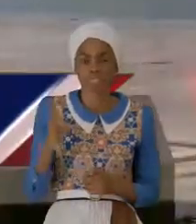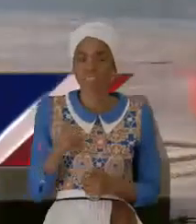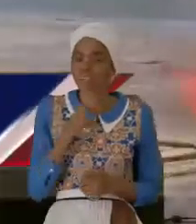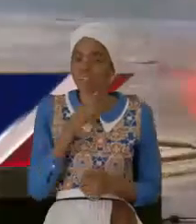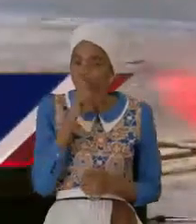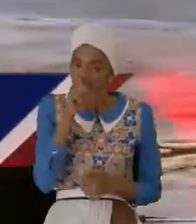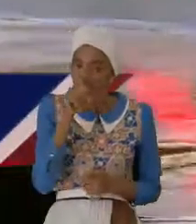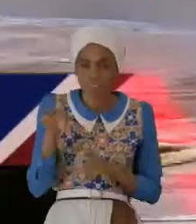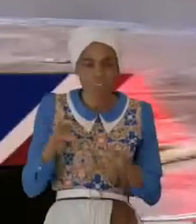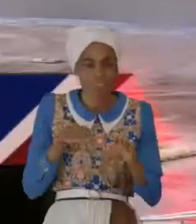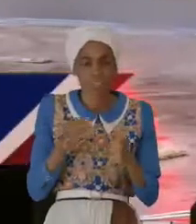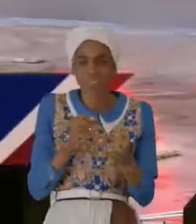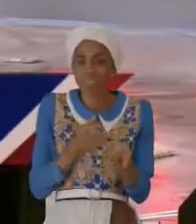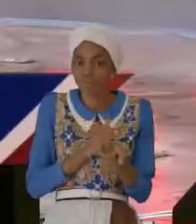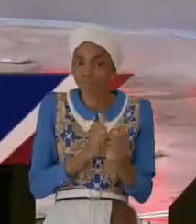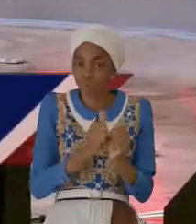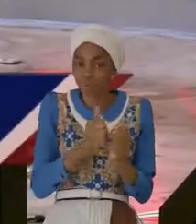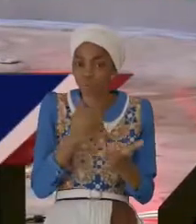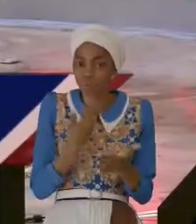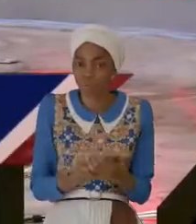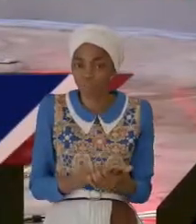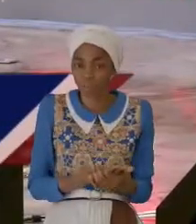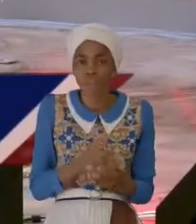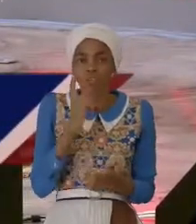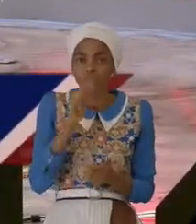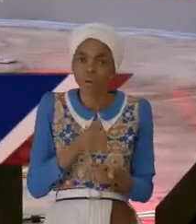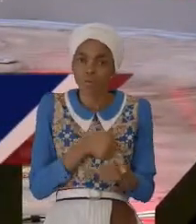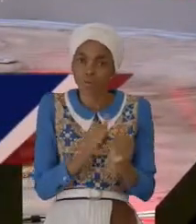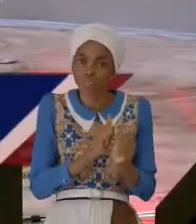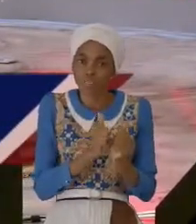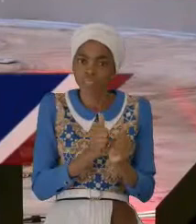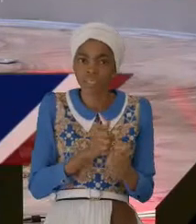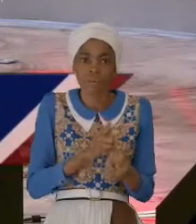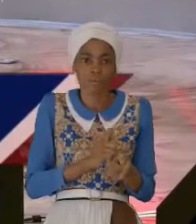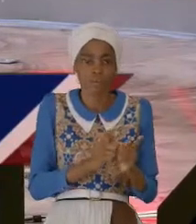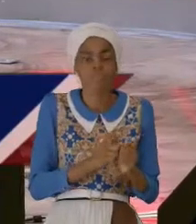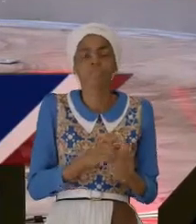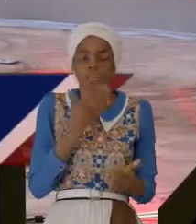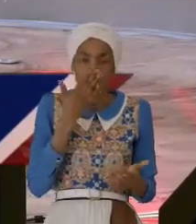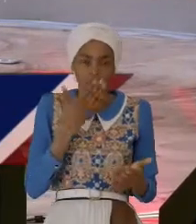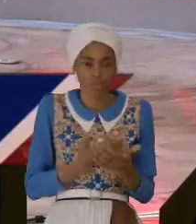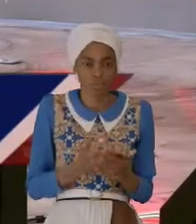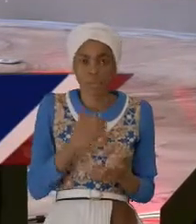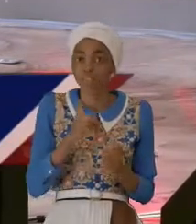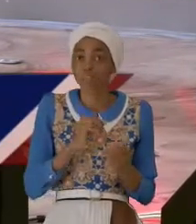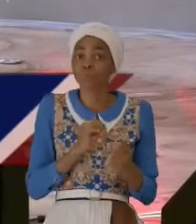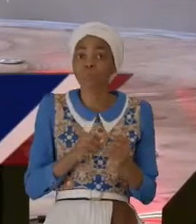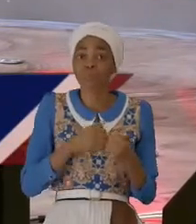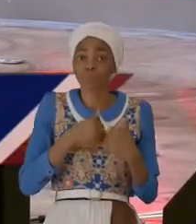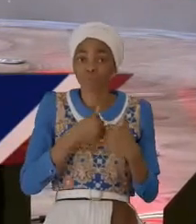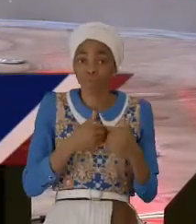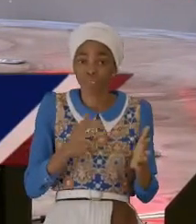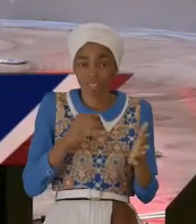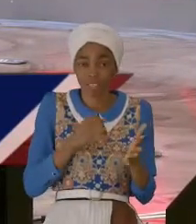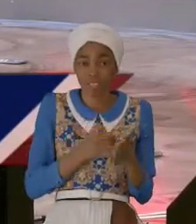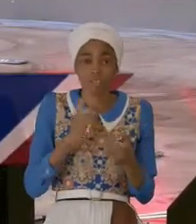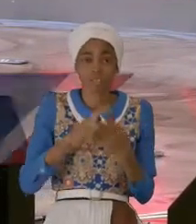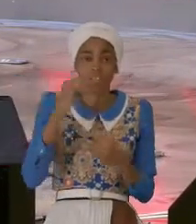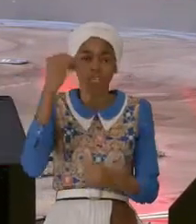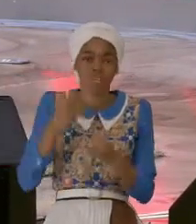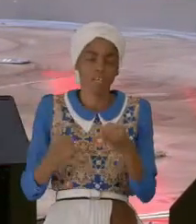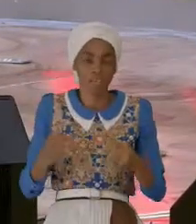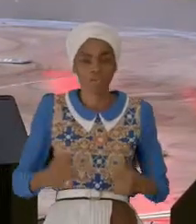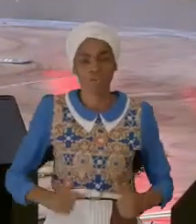did run well you're running a race and you don't finish the race until the age of Life